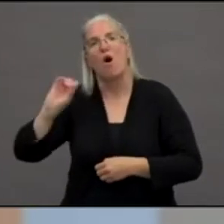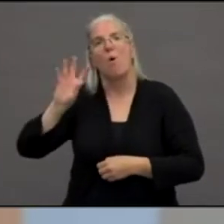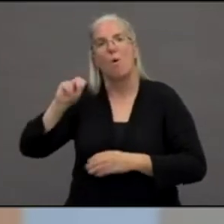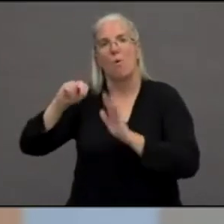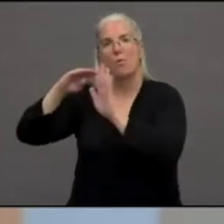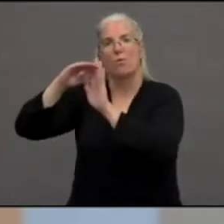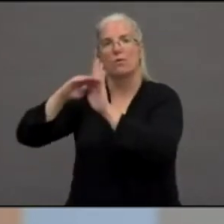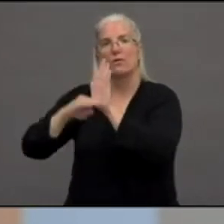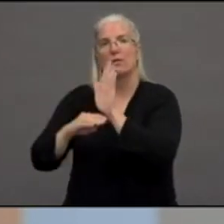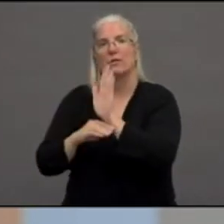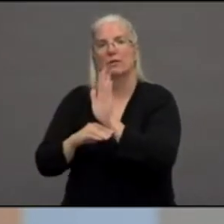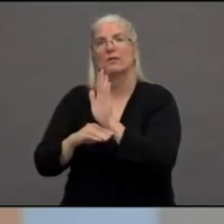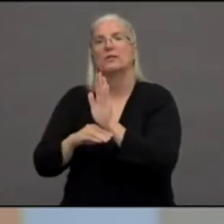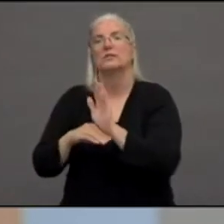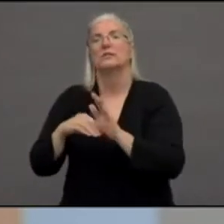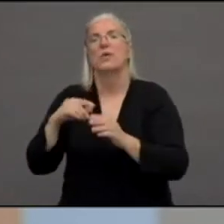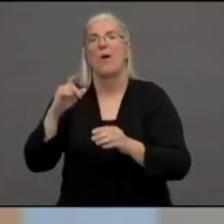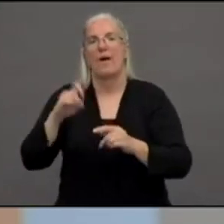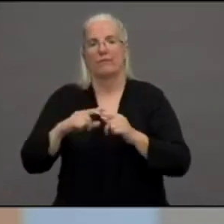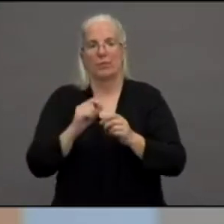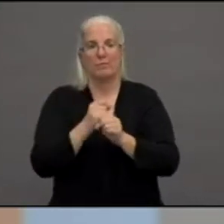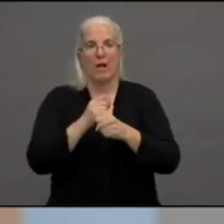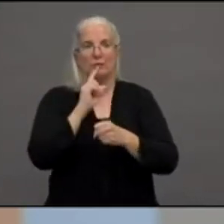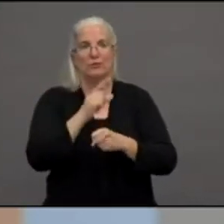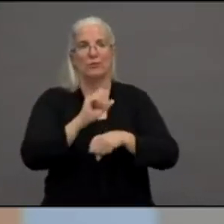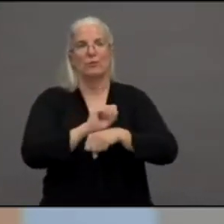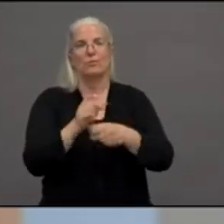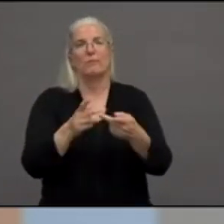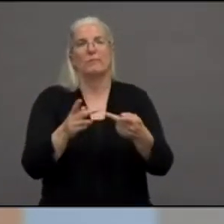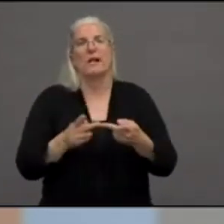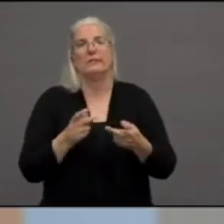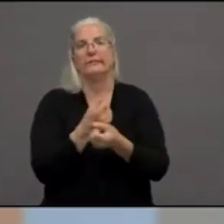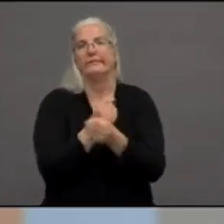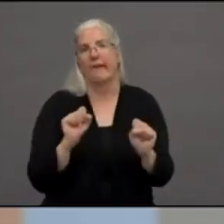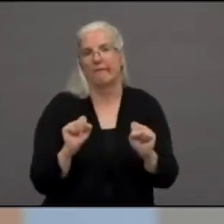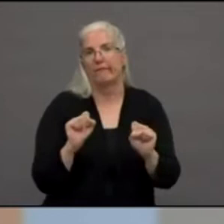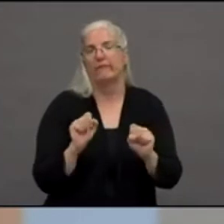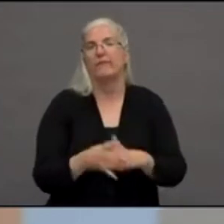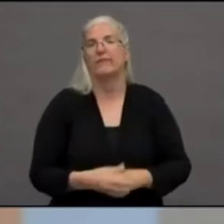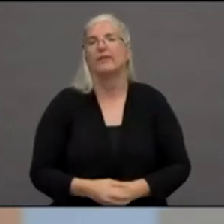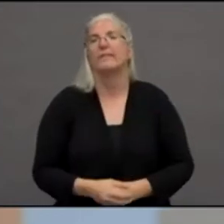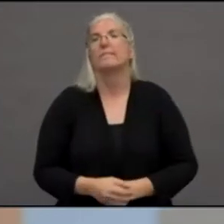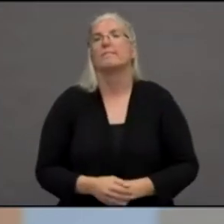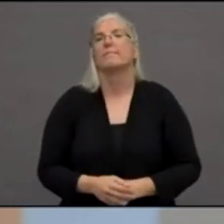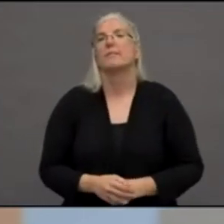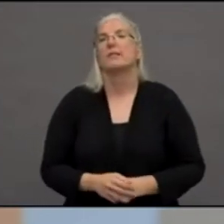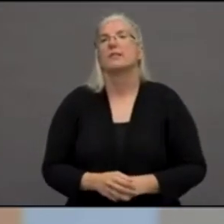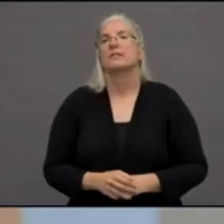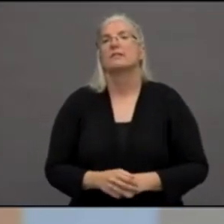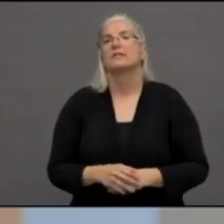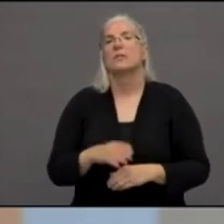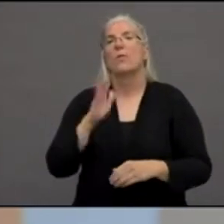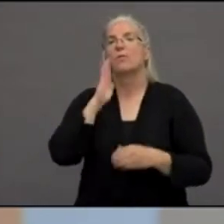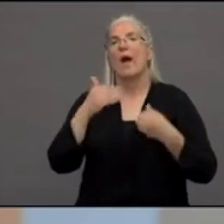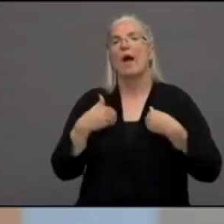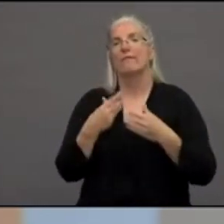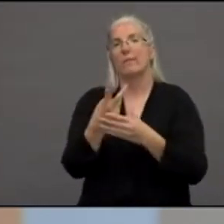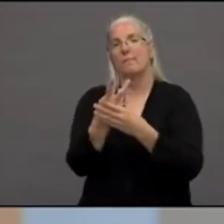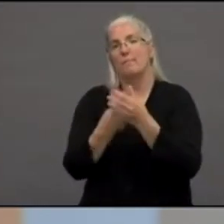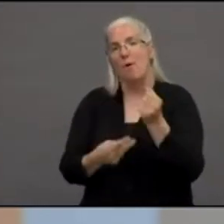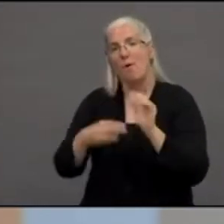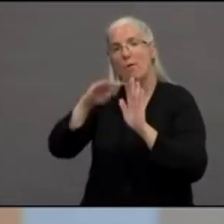will have their protocol and the general contractor will have their protocol, but the social distancing protocol for the site will be